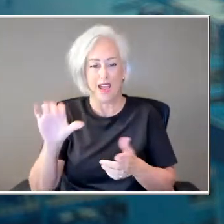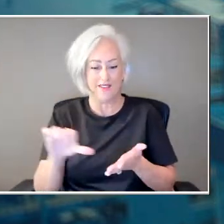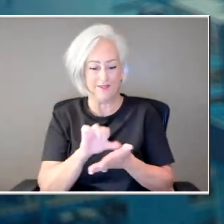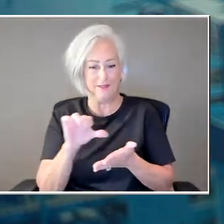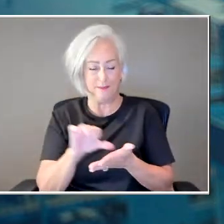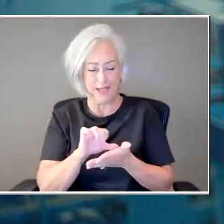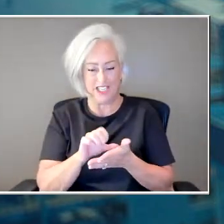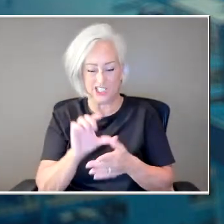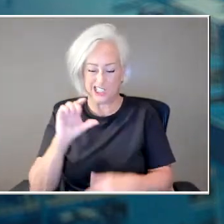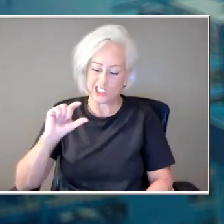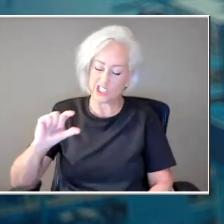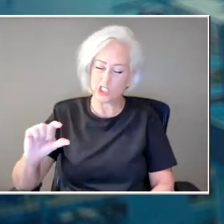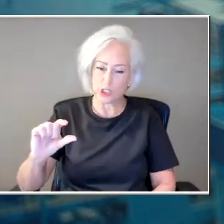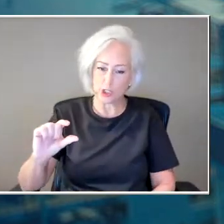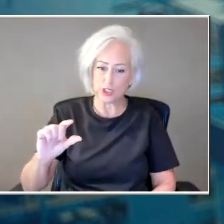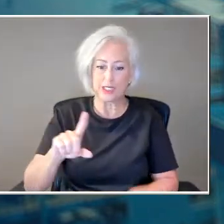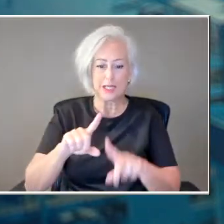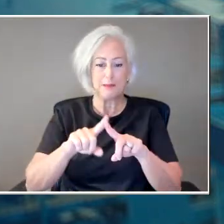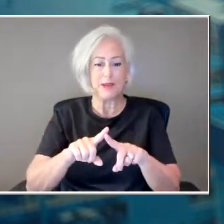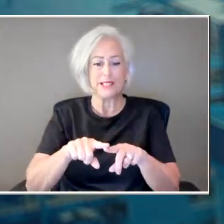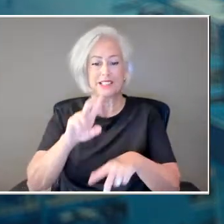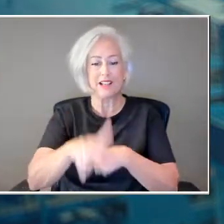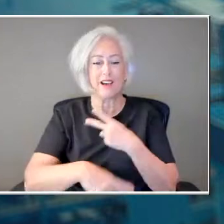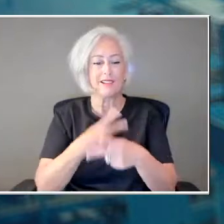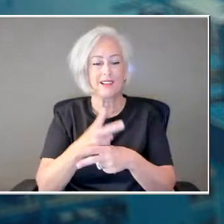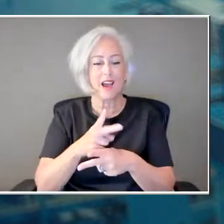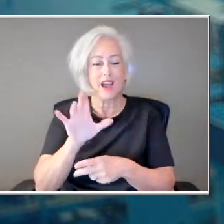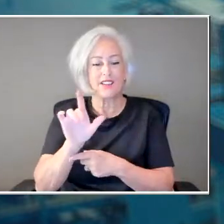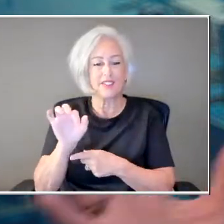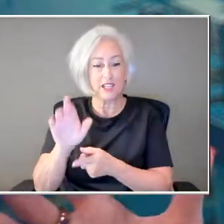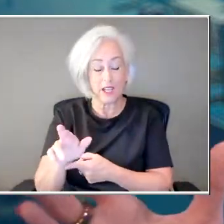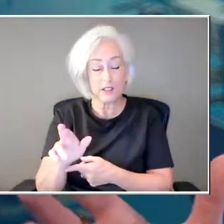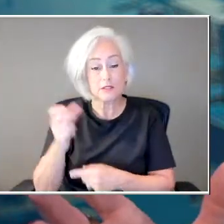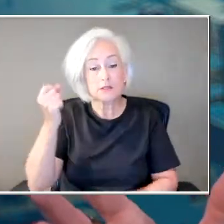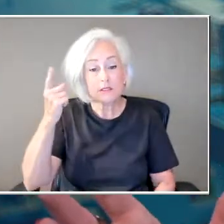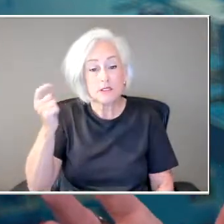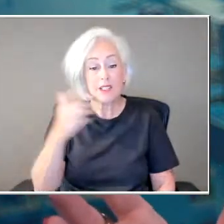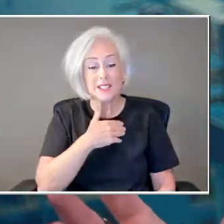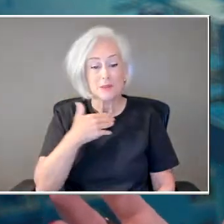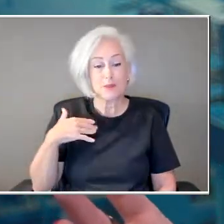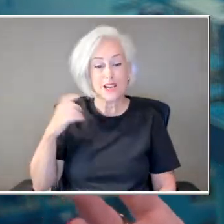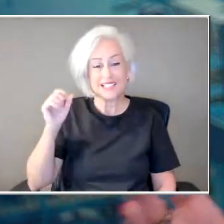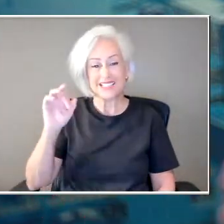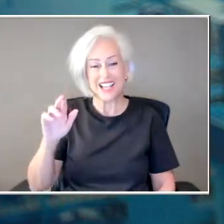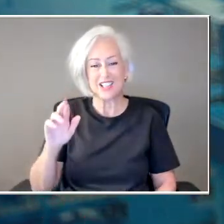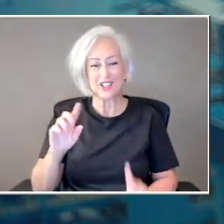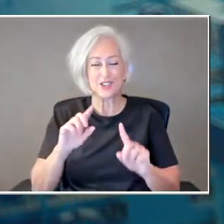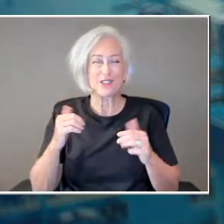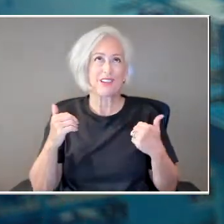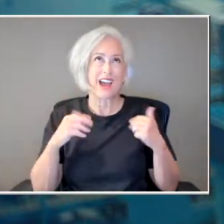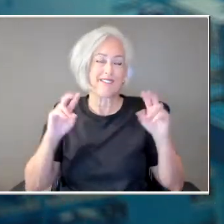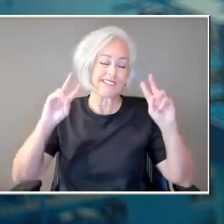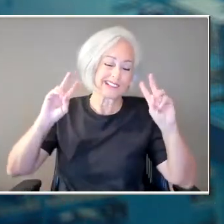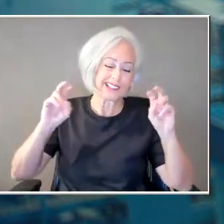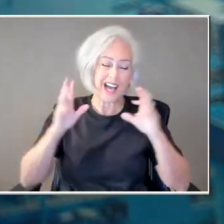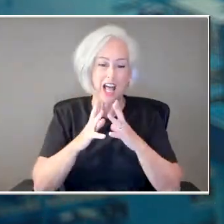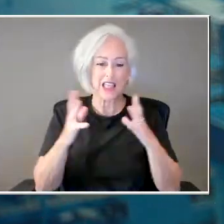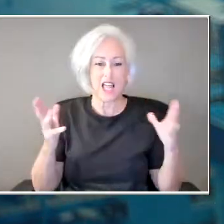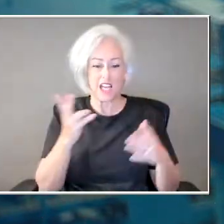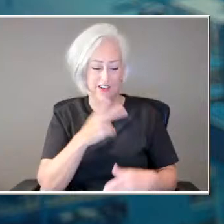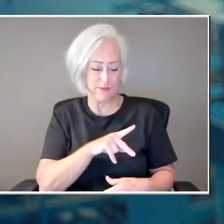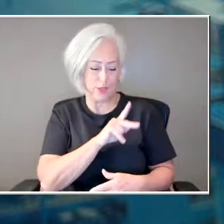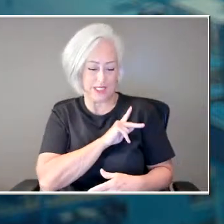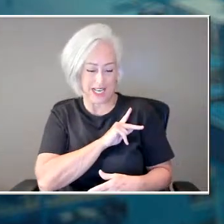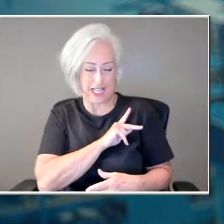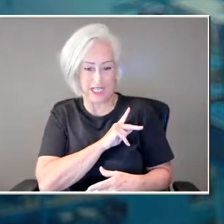personalized to the type of cancer that patients have. Breast cancer has a lot of personality types, is how I think about it, and we want to tailor the treatment.